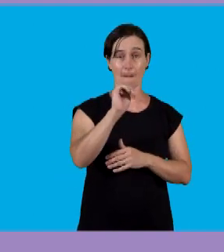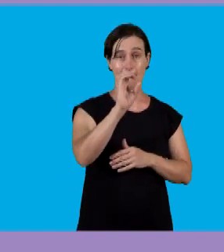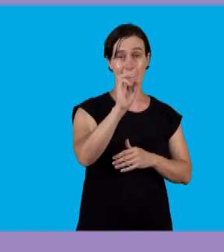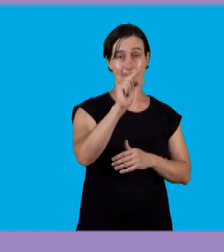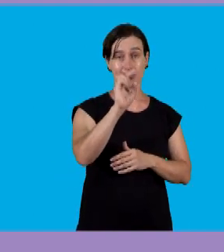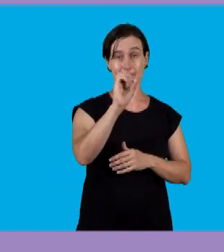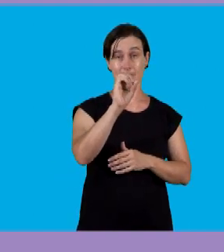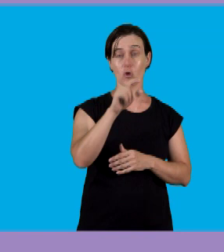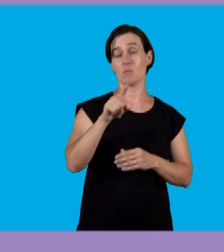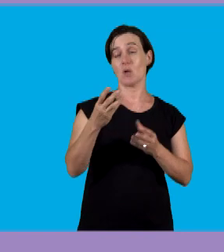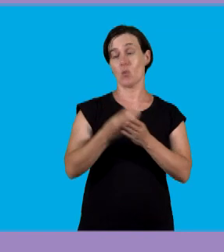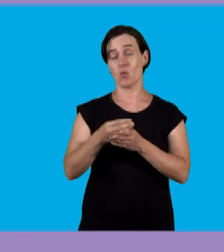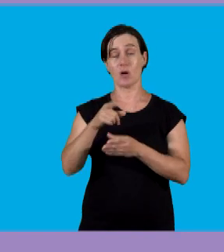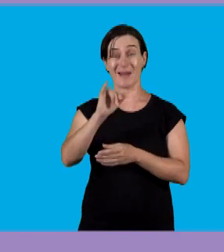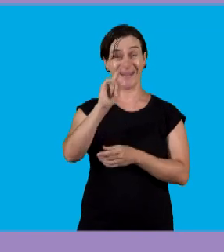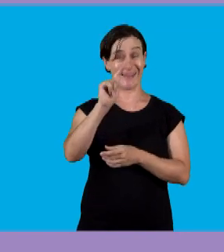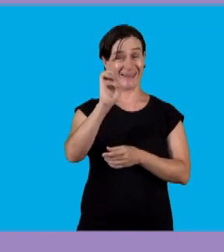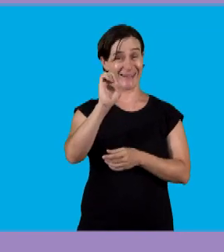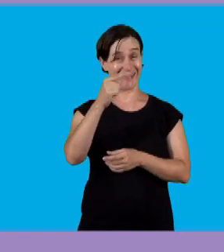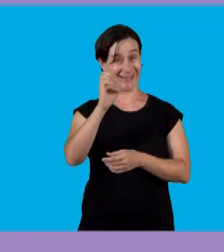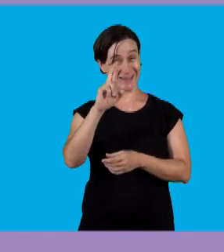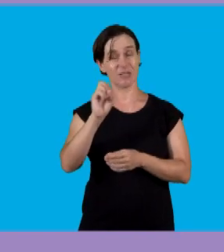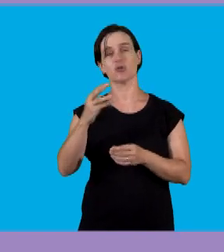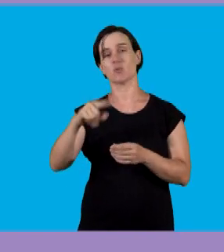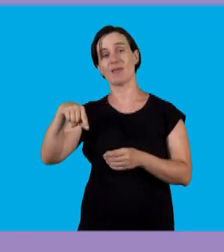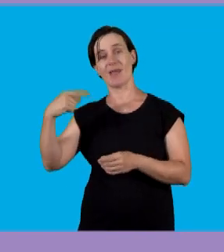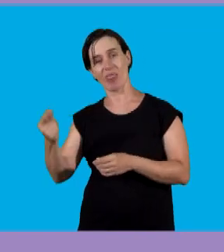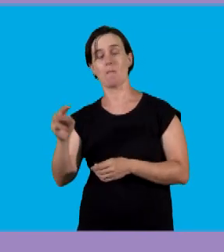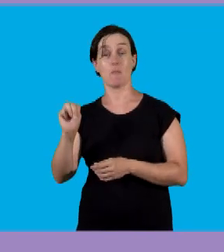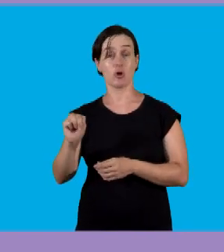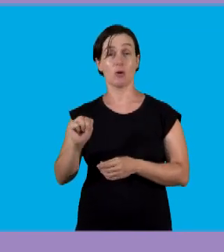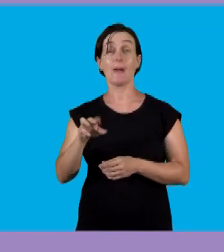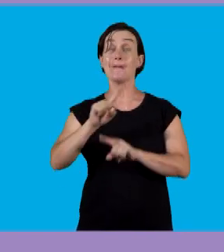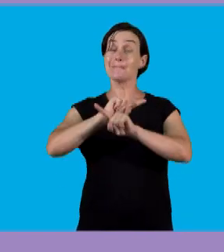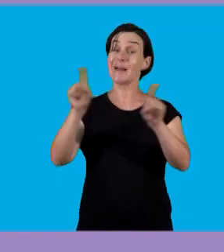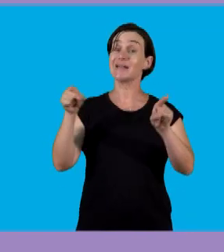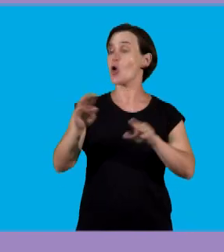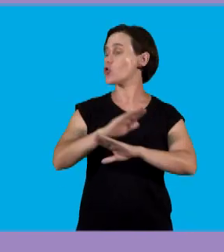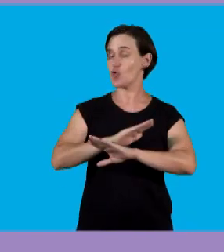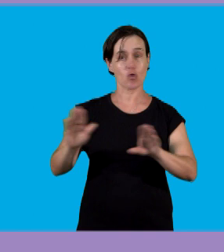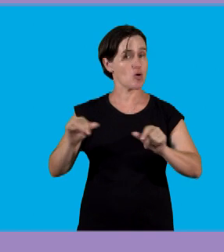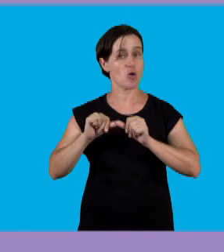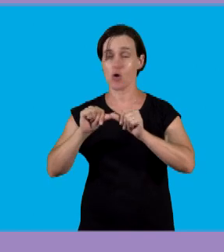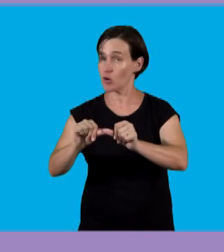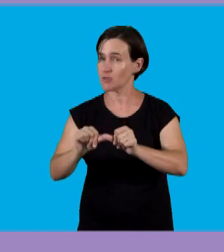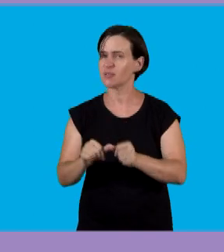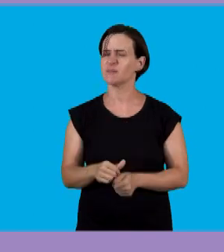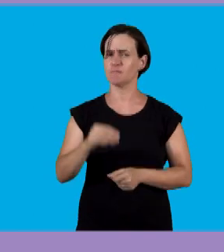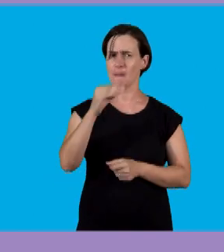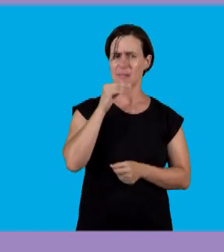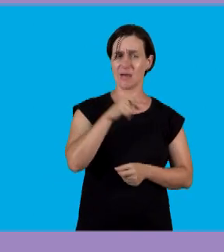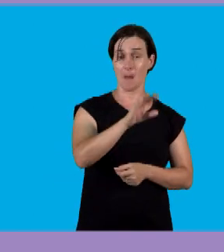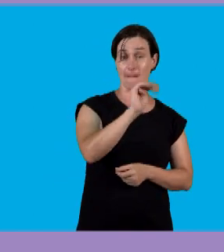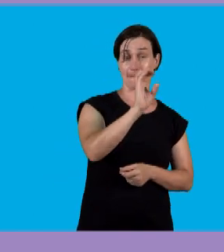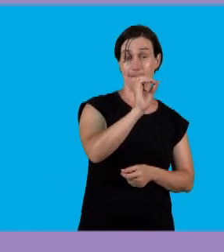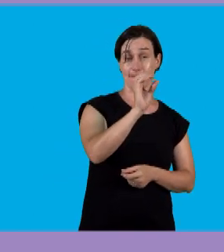and integers with monomials. But now we are going to look at a non-constant monomial. So when we multiply a